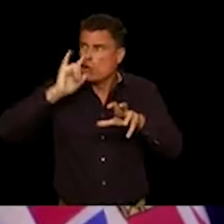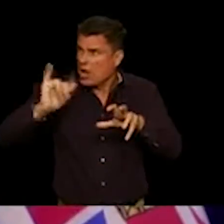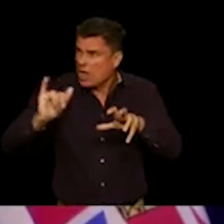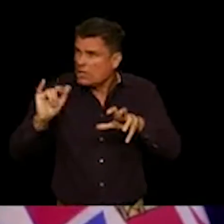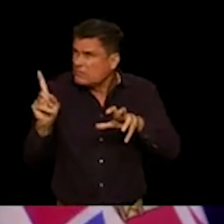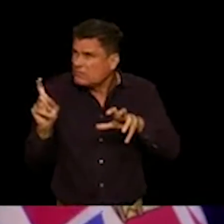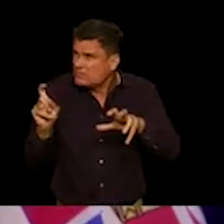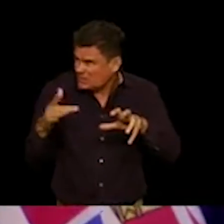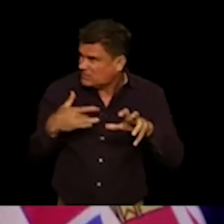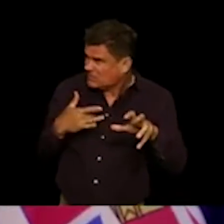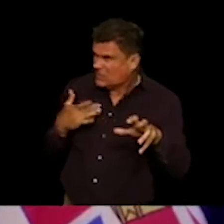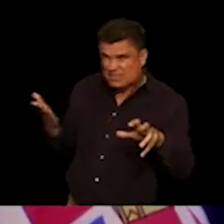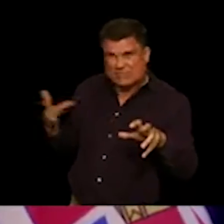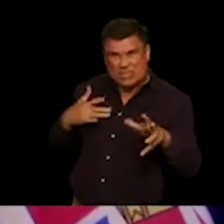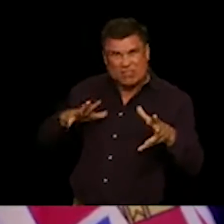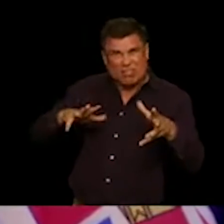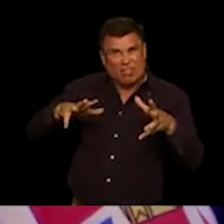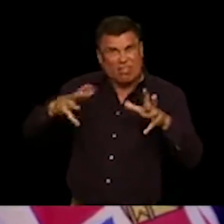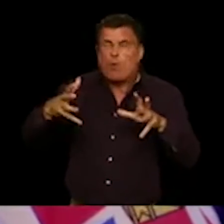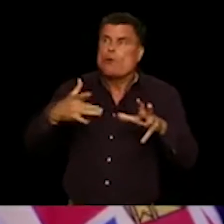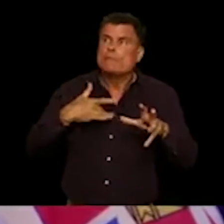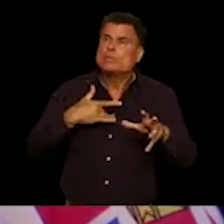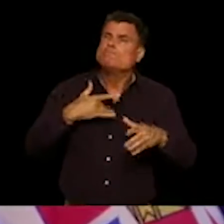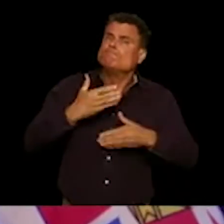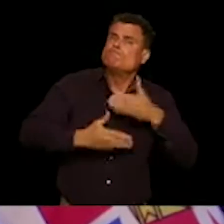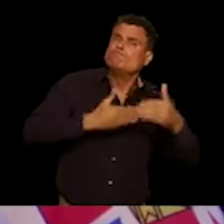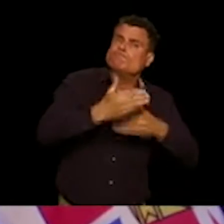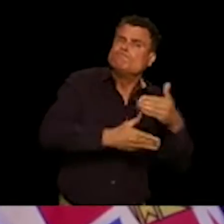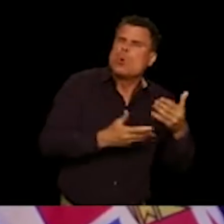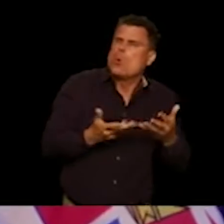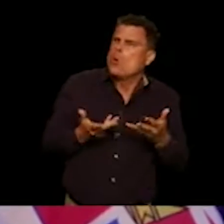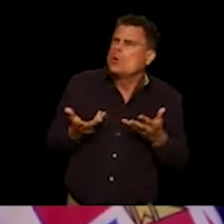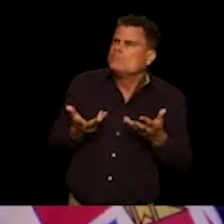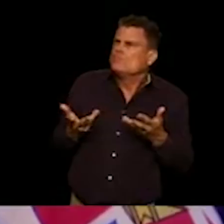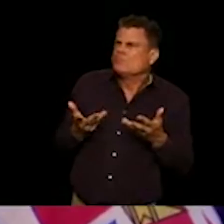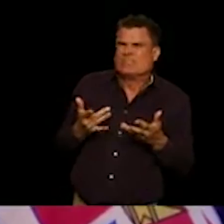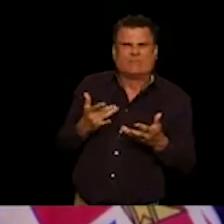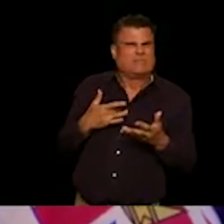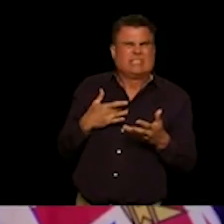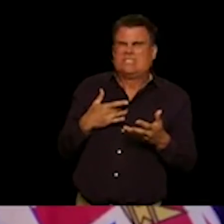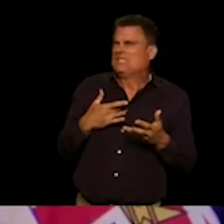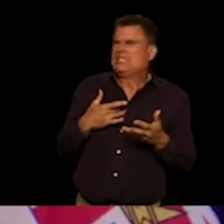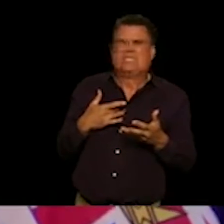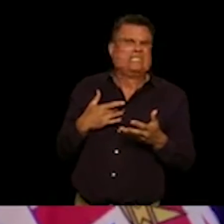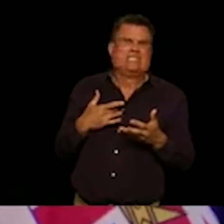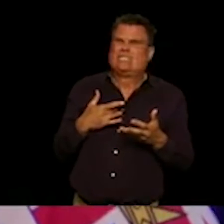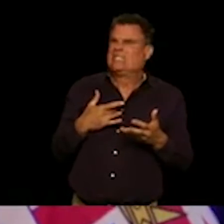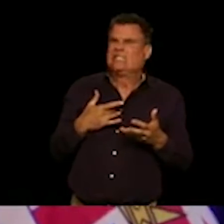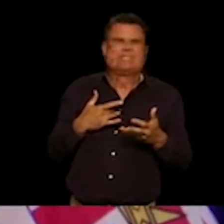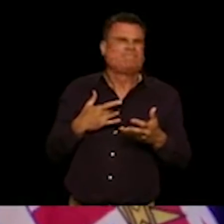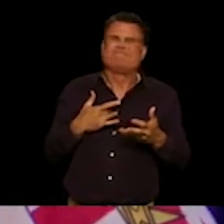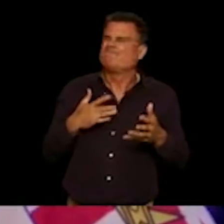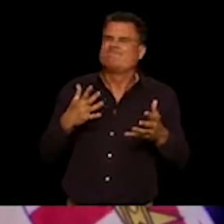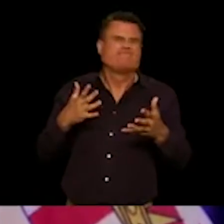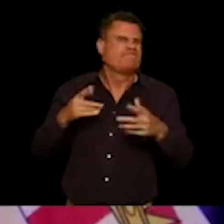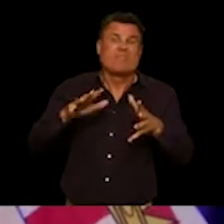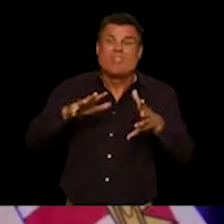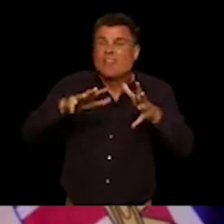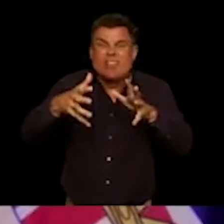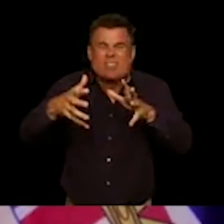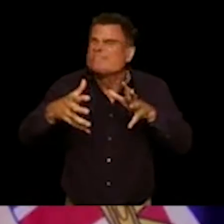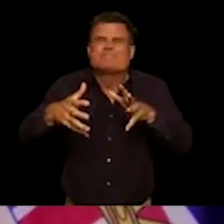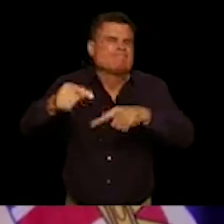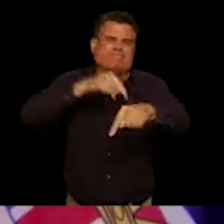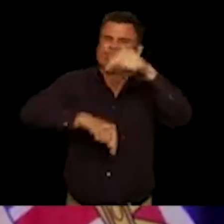We've also just talked about what a huge effort it is. So at what point is buckling back down on restrictions the answer if this contact tracing